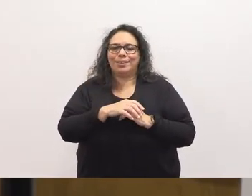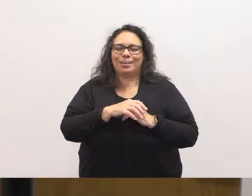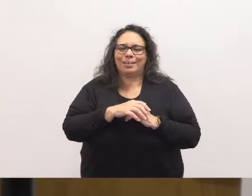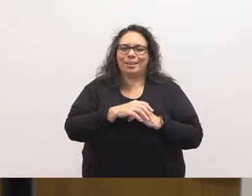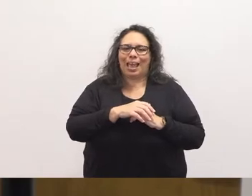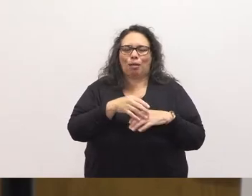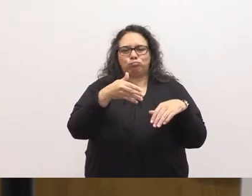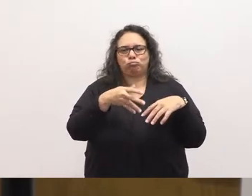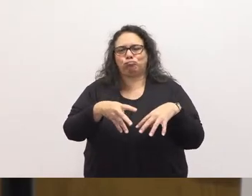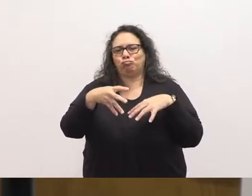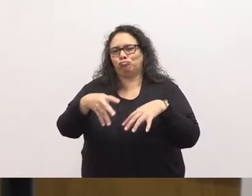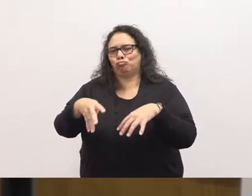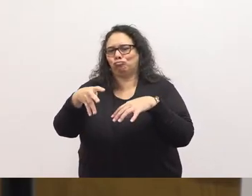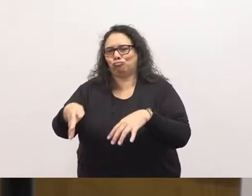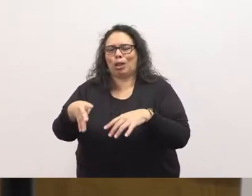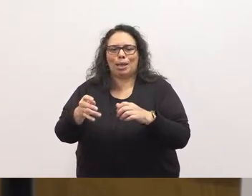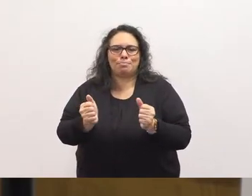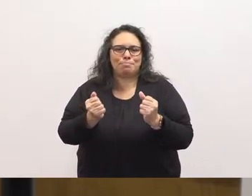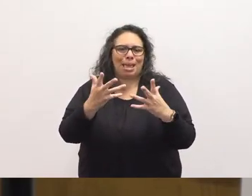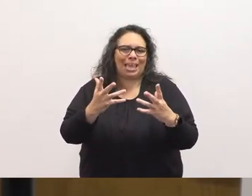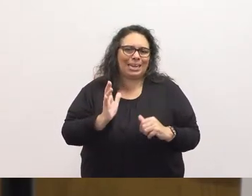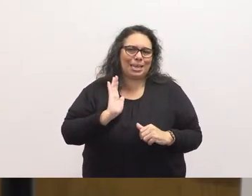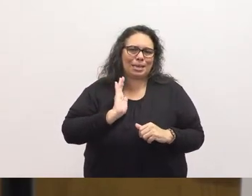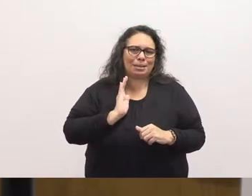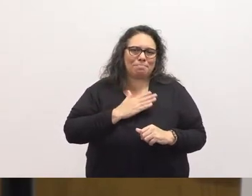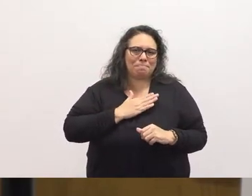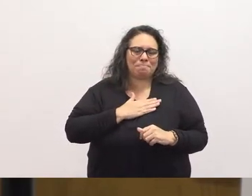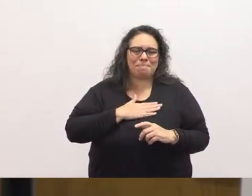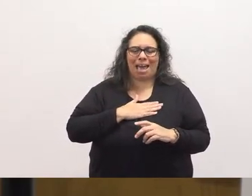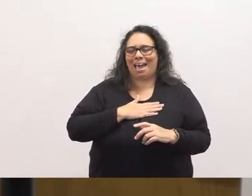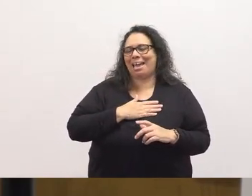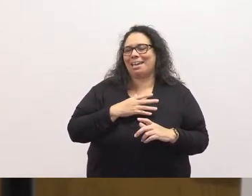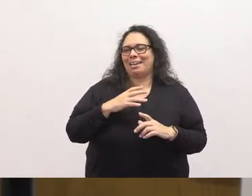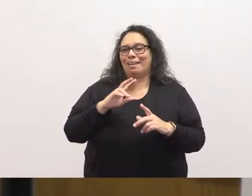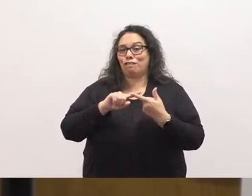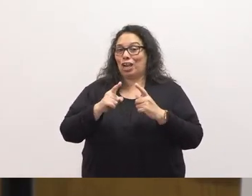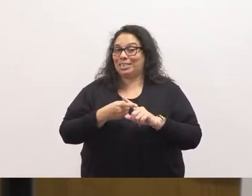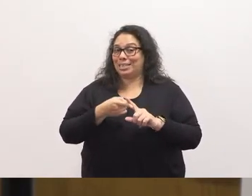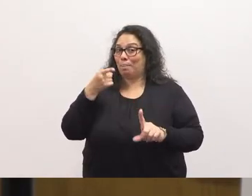walking with a number of my friends, particularly our folks in CSEA.